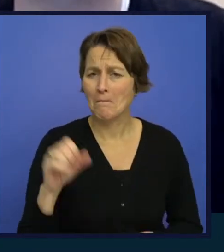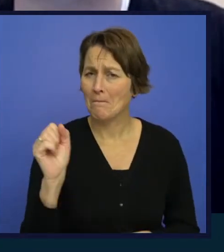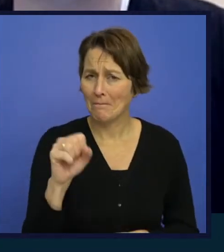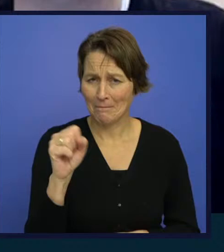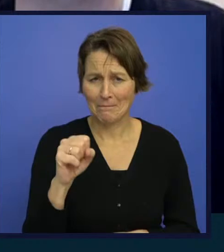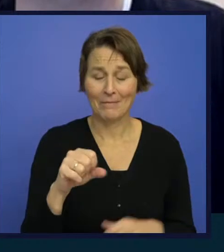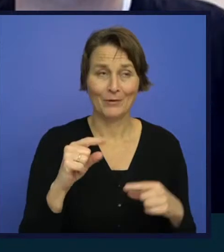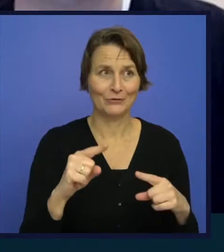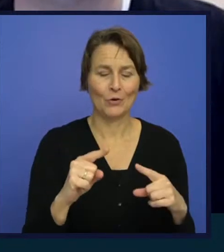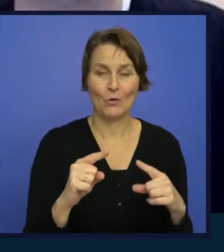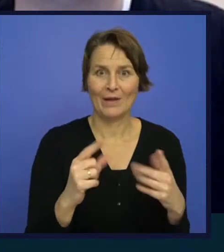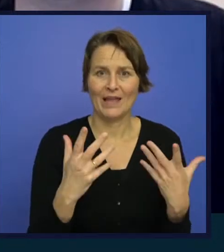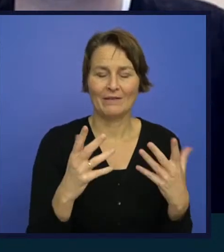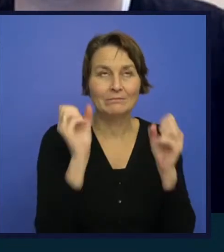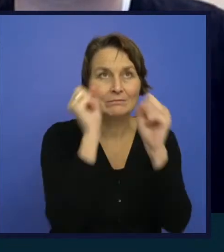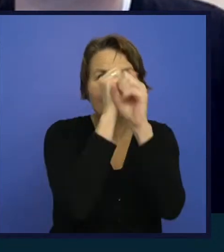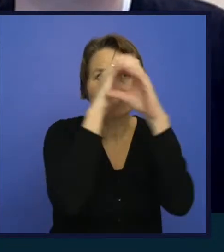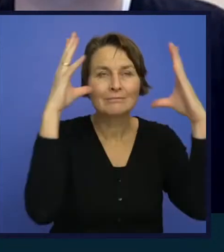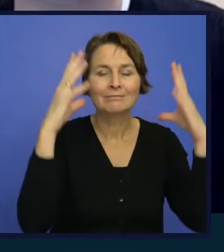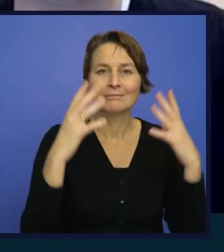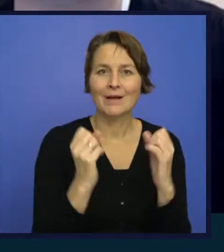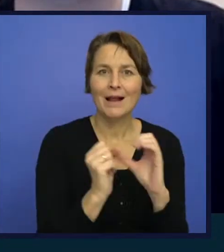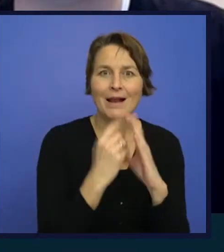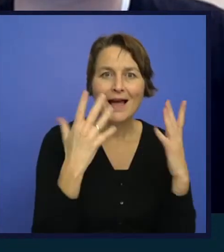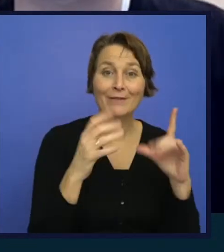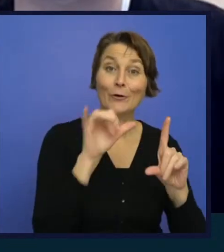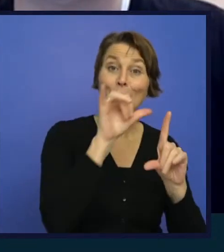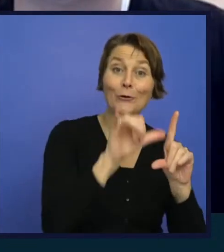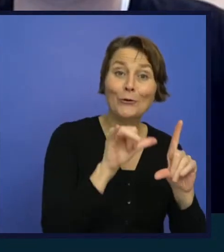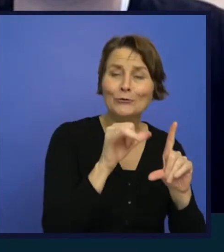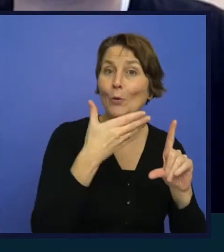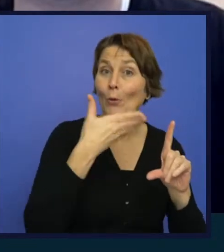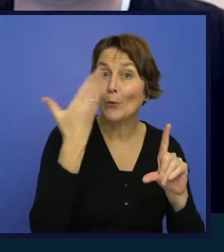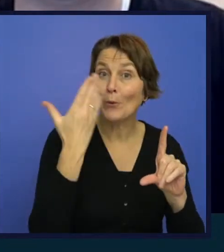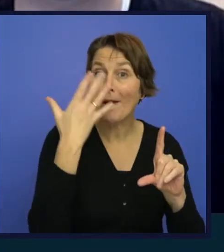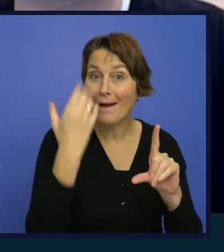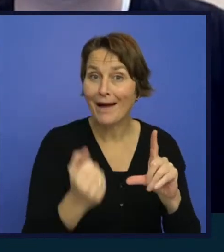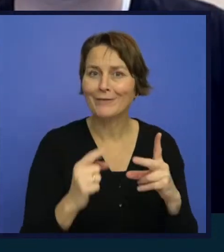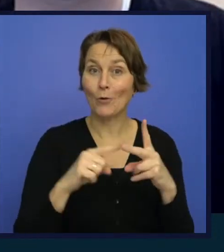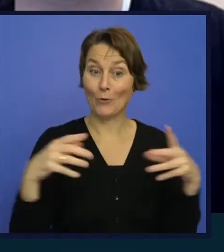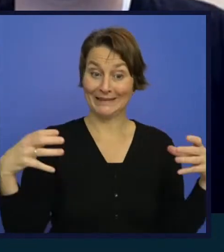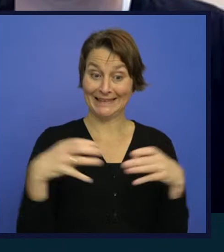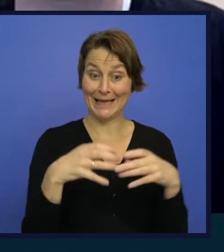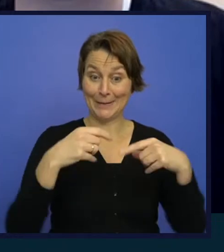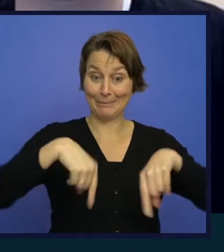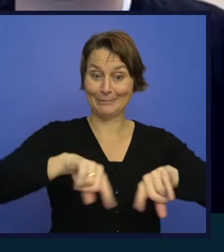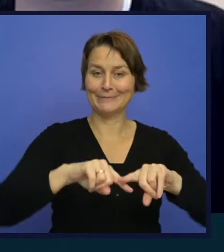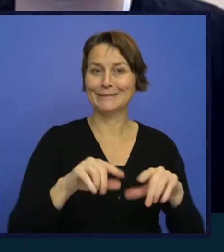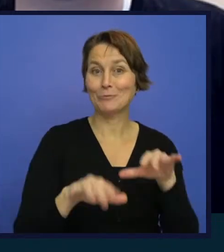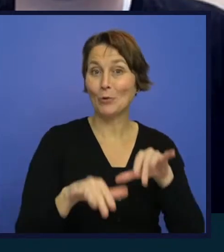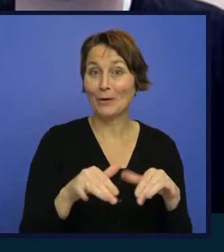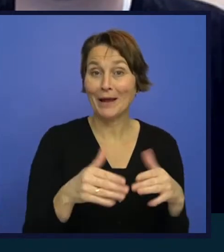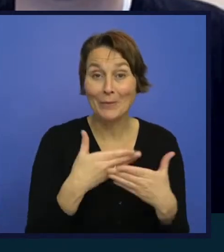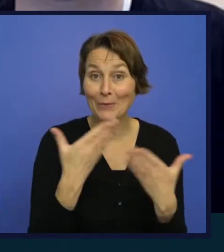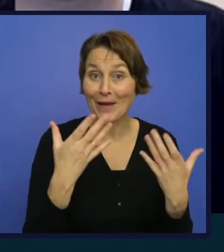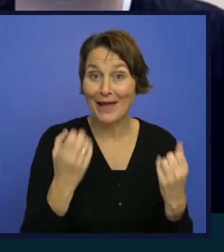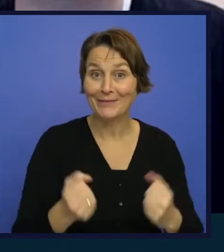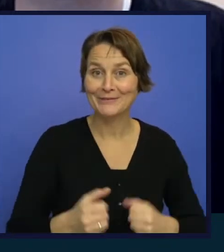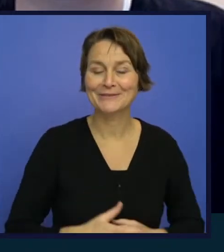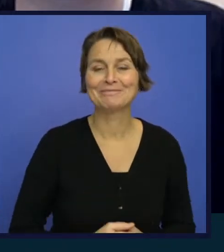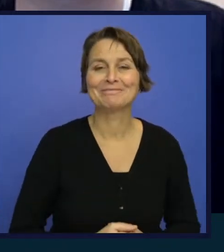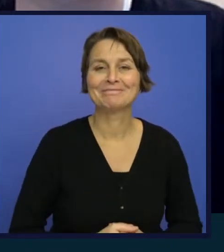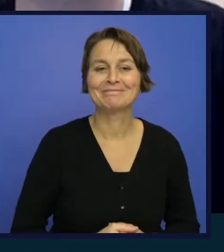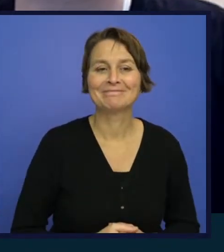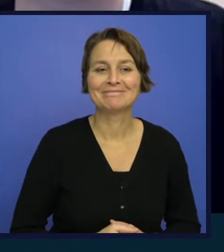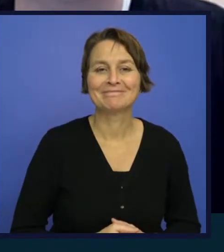be without YouTube and Teams, right? Yeah. Yeah. So yeah, very nice to have